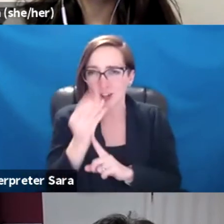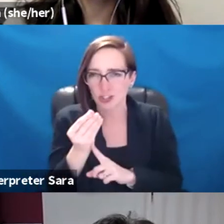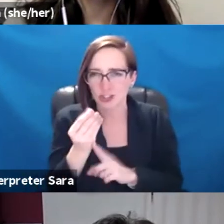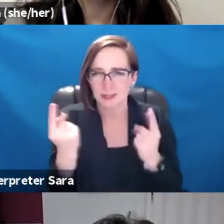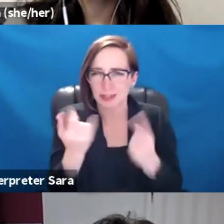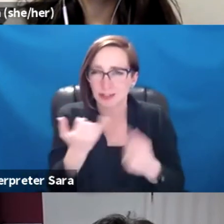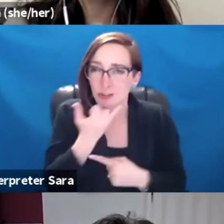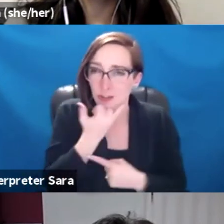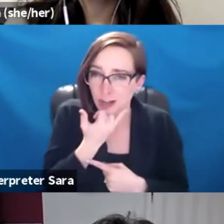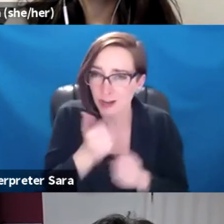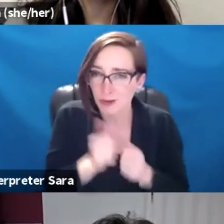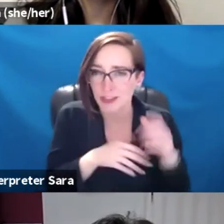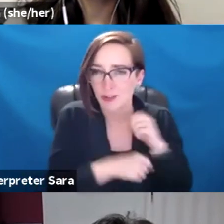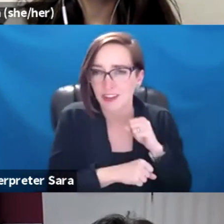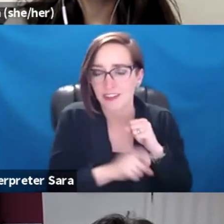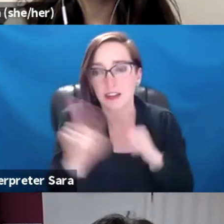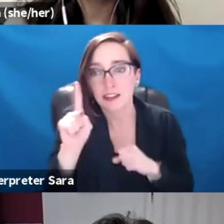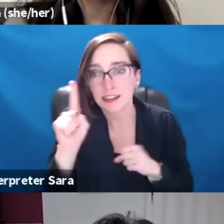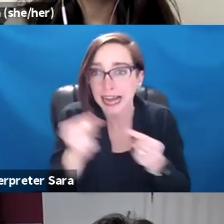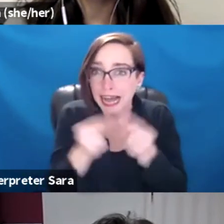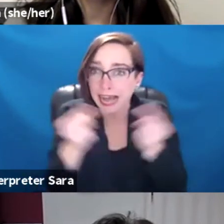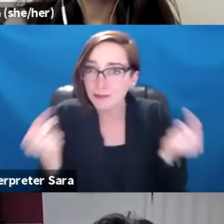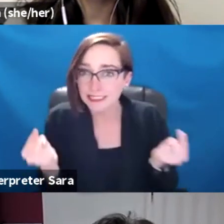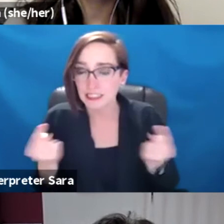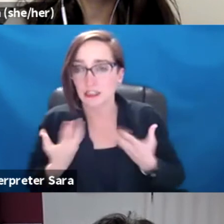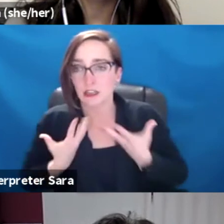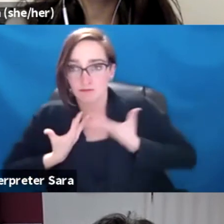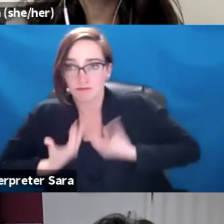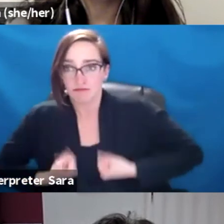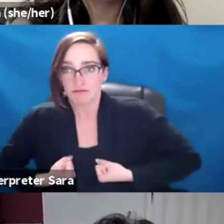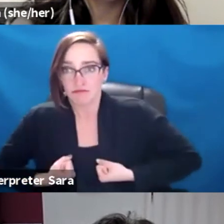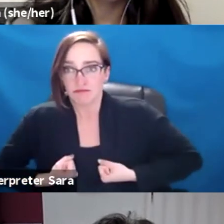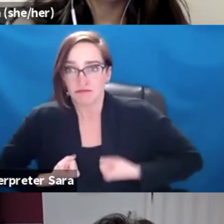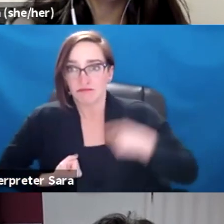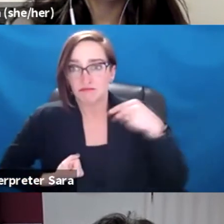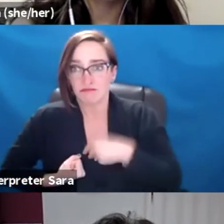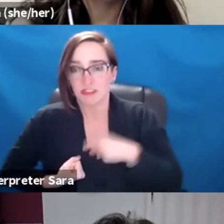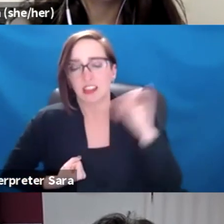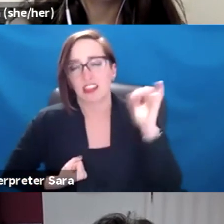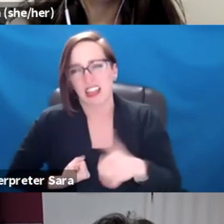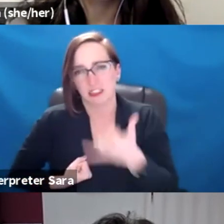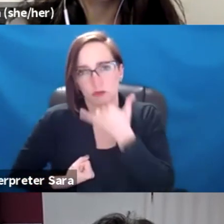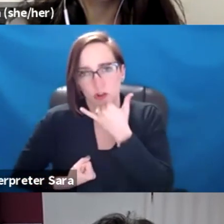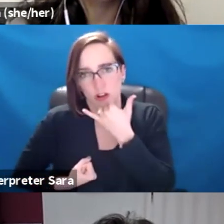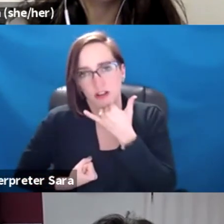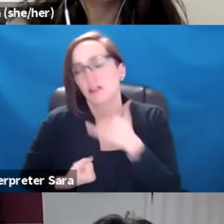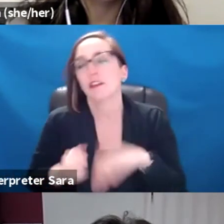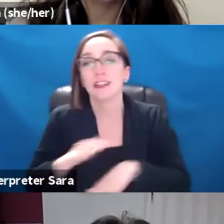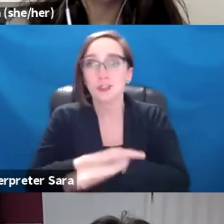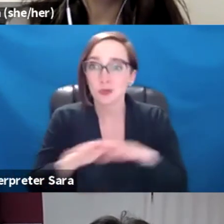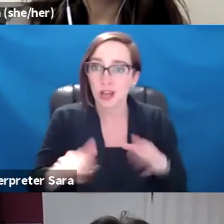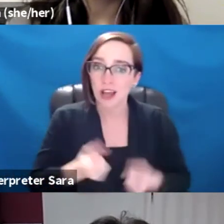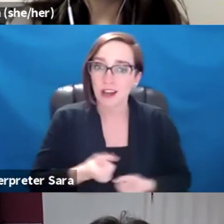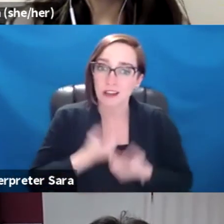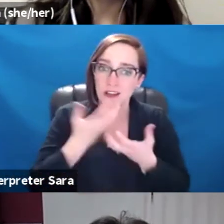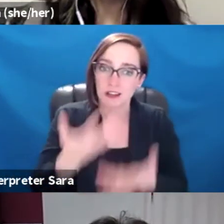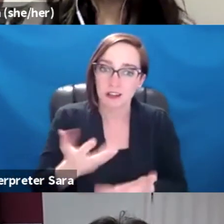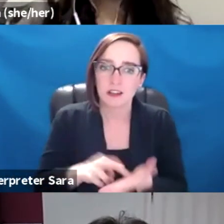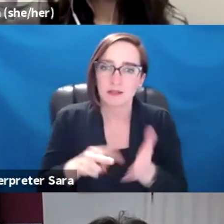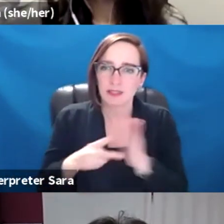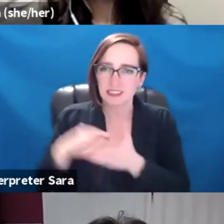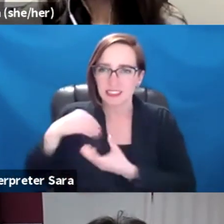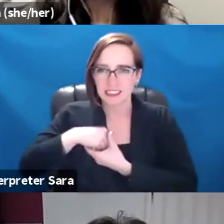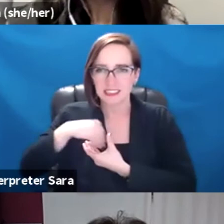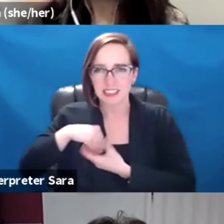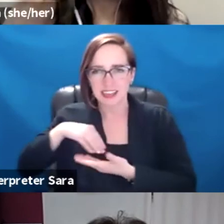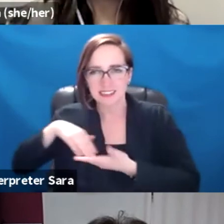something wrong with not grieving. In order to not grieve, we have to deaden some part of ourselves, not to be awake to that